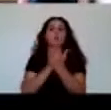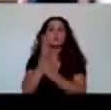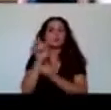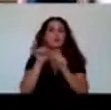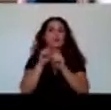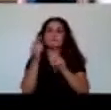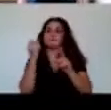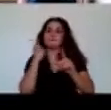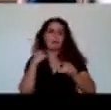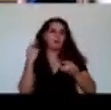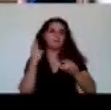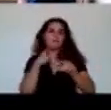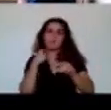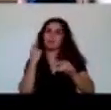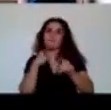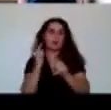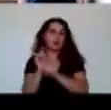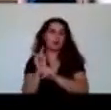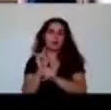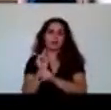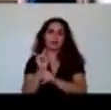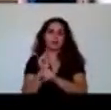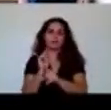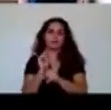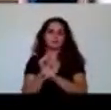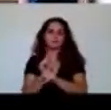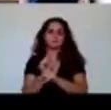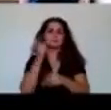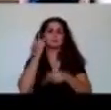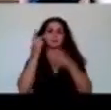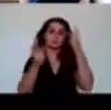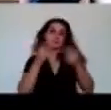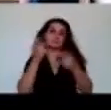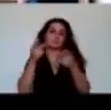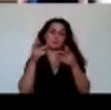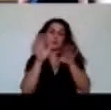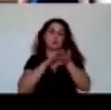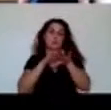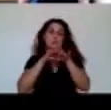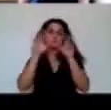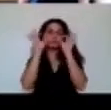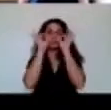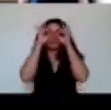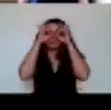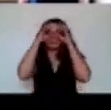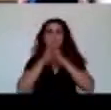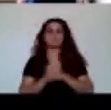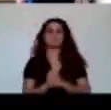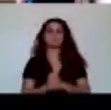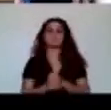miss the target by roughly the amount of the visual shift provided by the prisms.